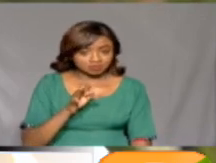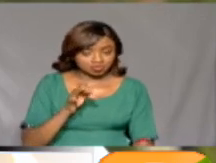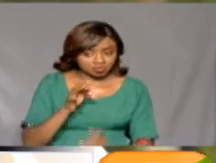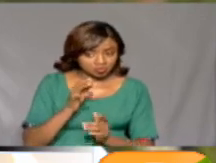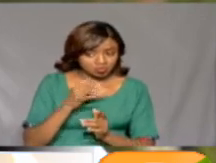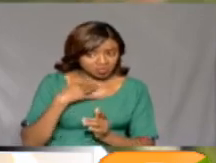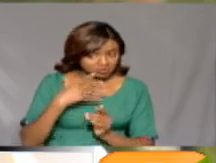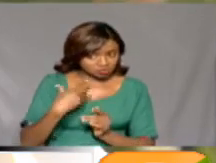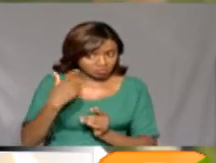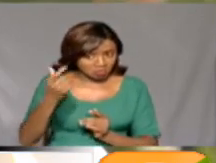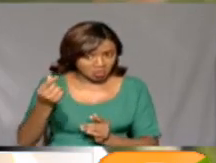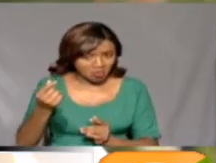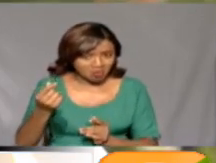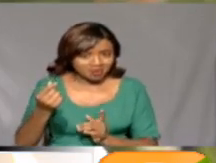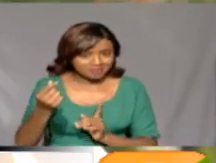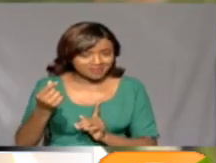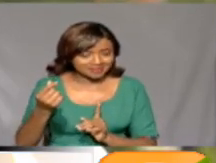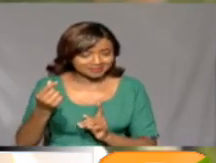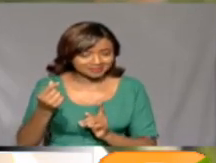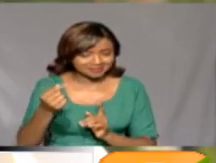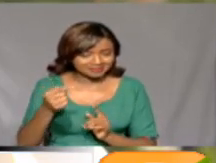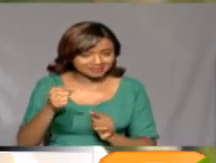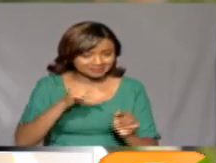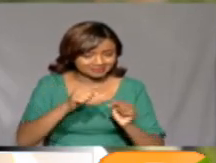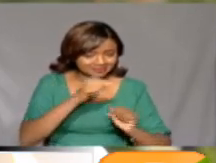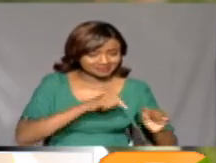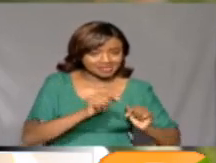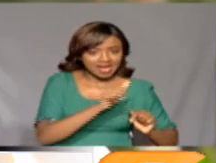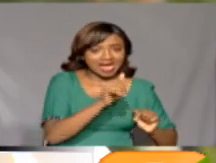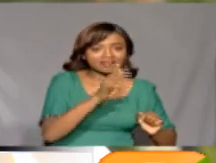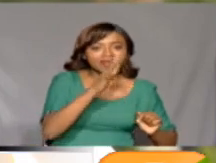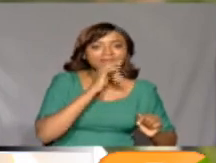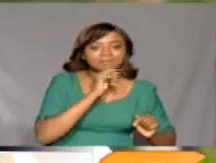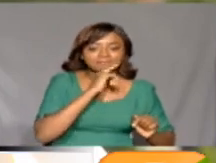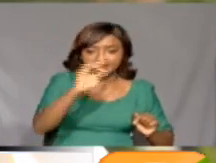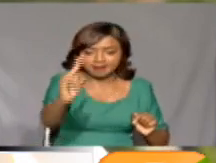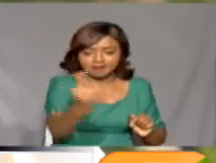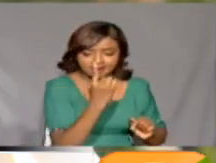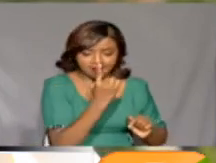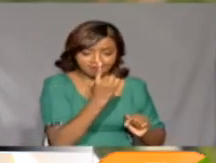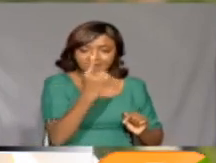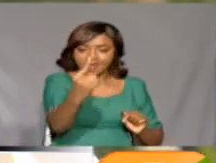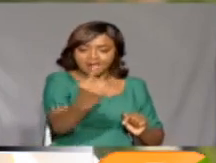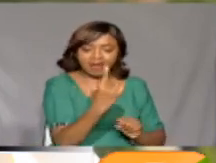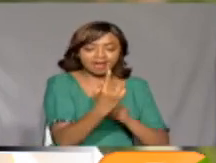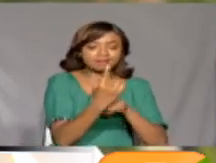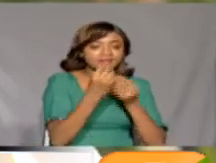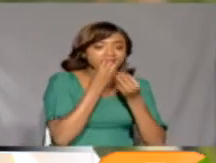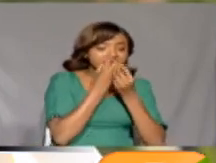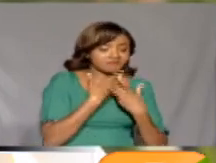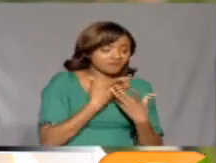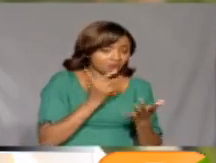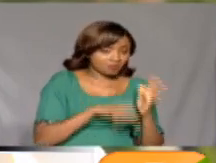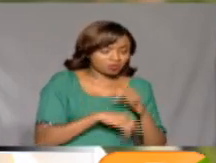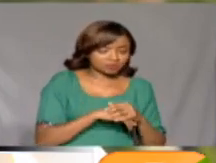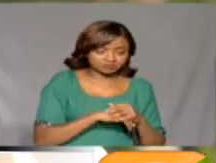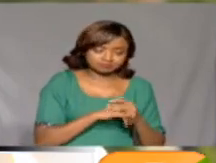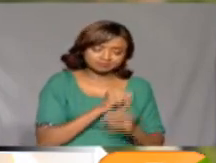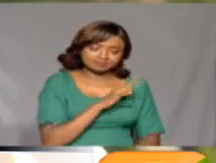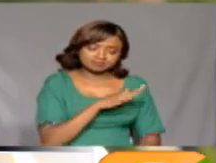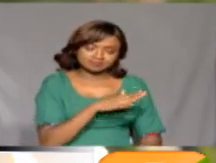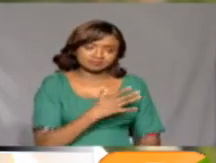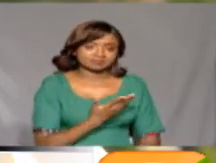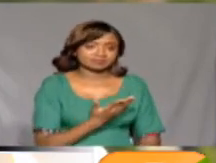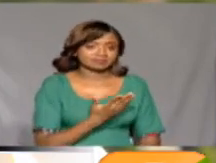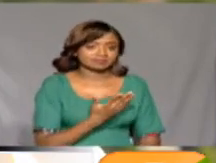We do not have enough men to protect all of you guys. We only have enough men to protect the president to go